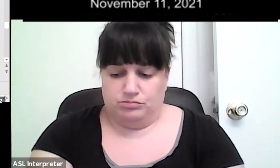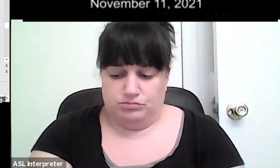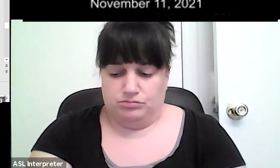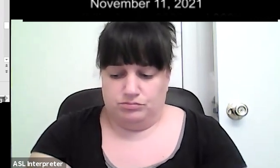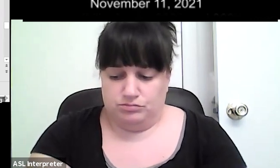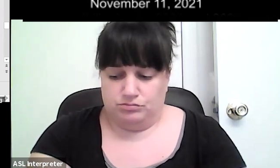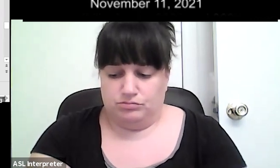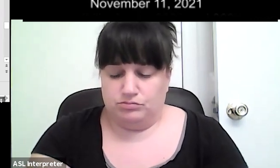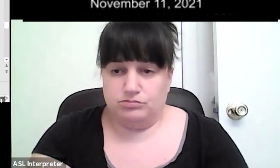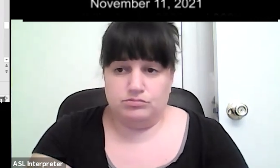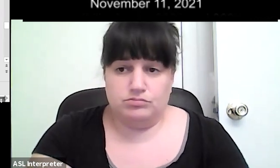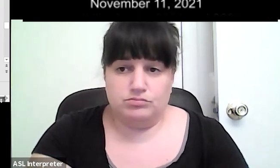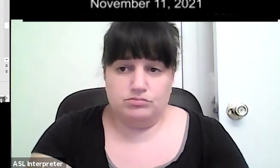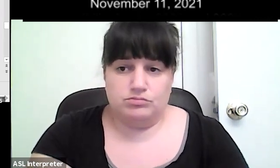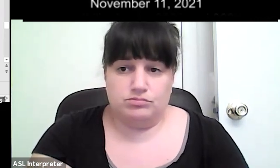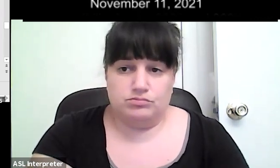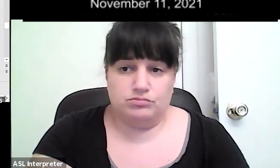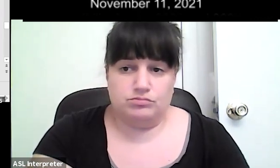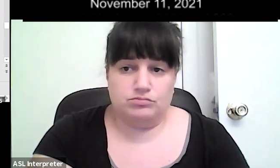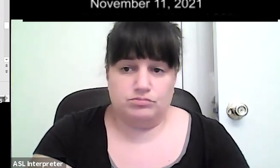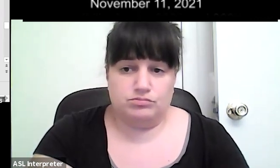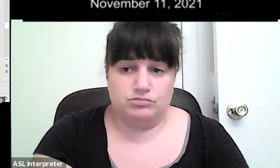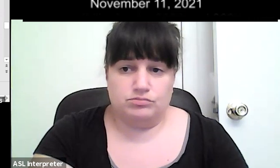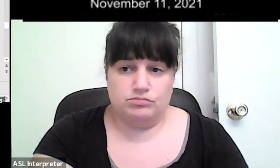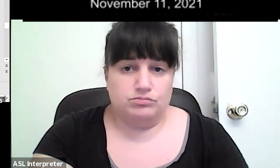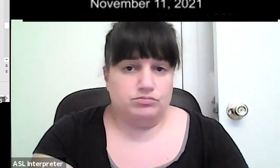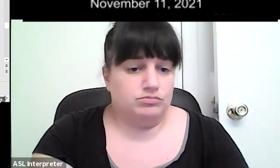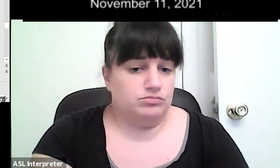Is it? Oh, okay, yeah.